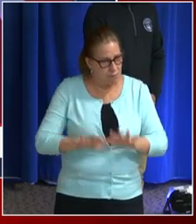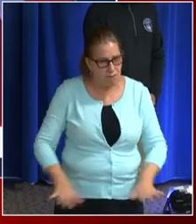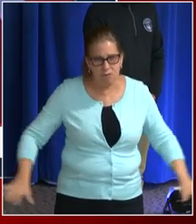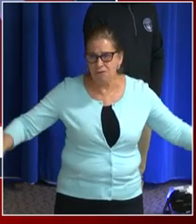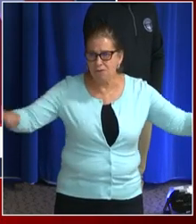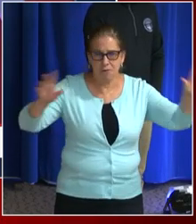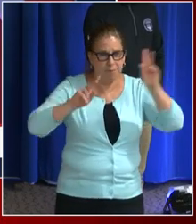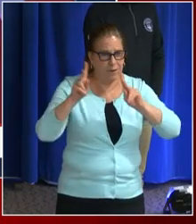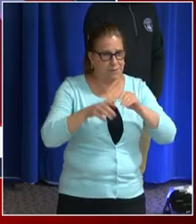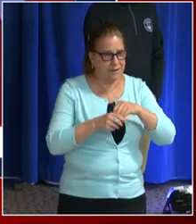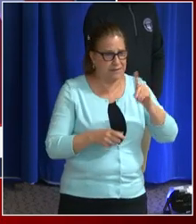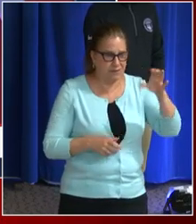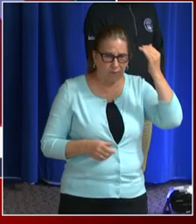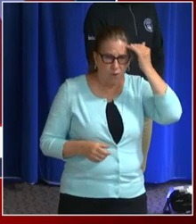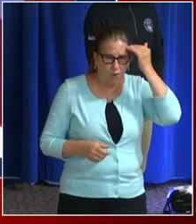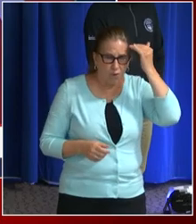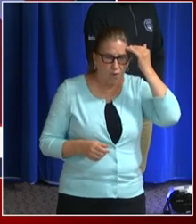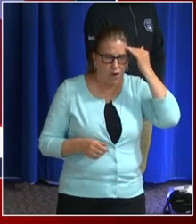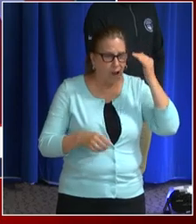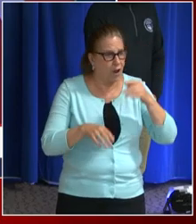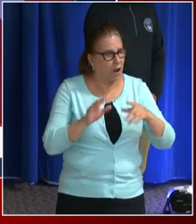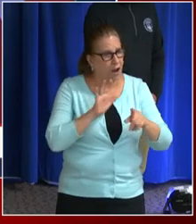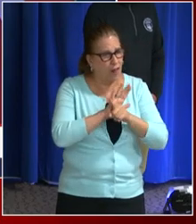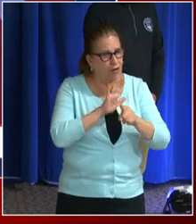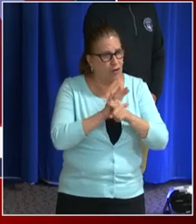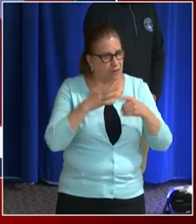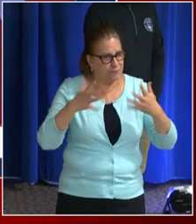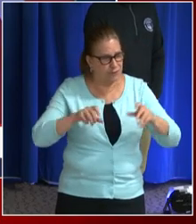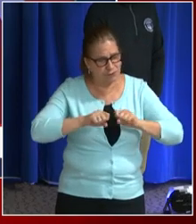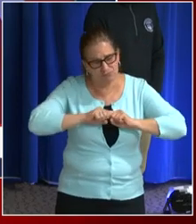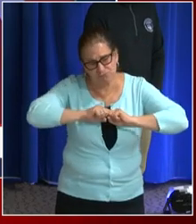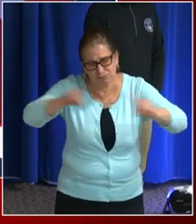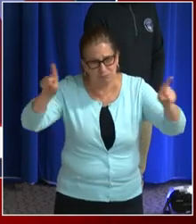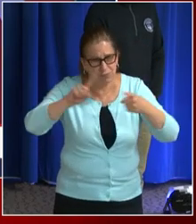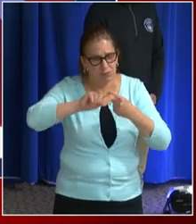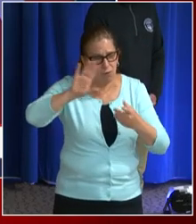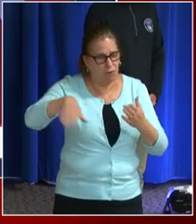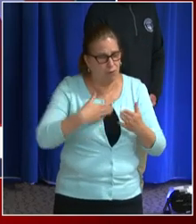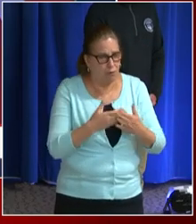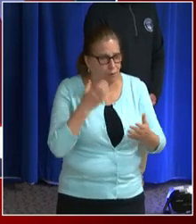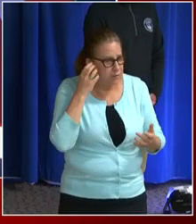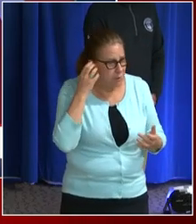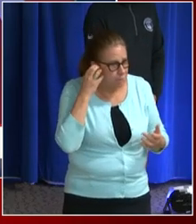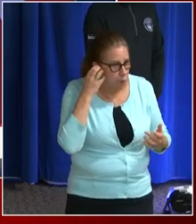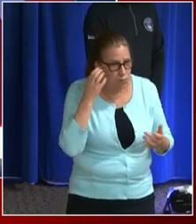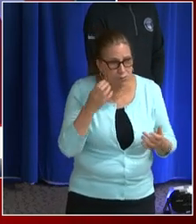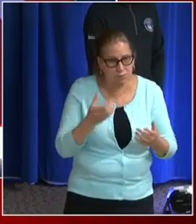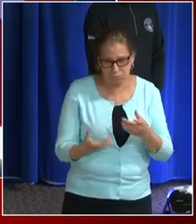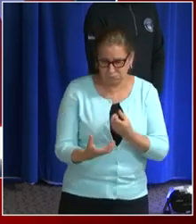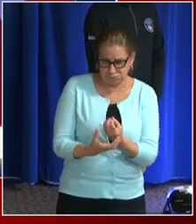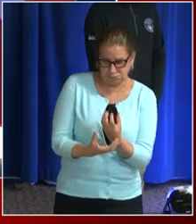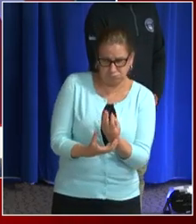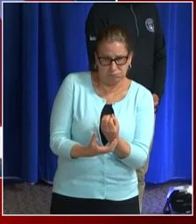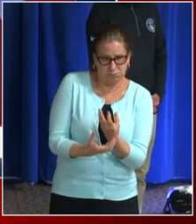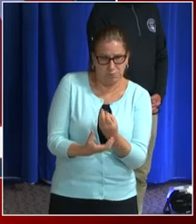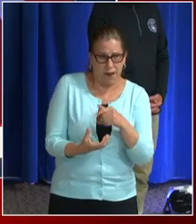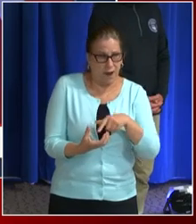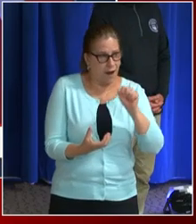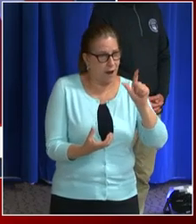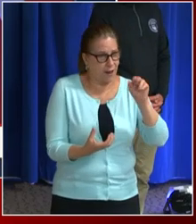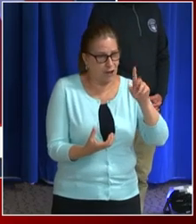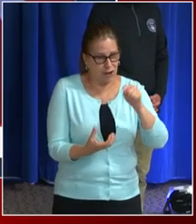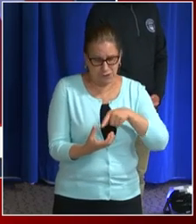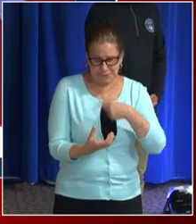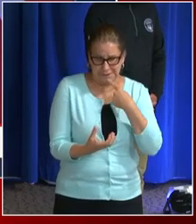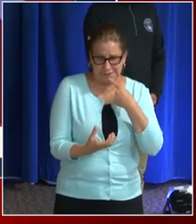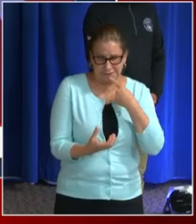all cell phones in the area that there would be a curfew beginning tonight, or last night at 7 p.m., and